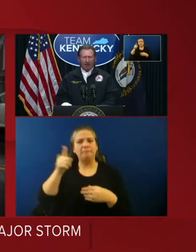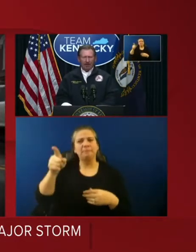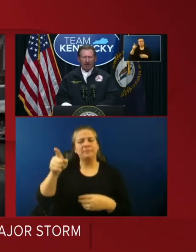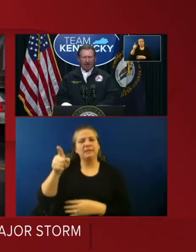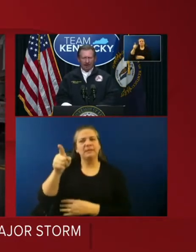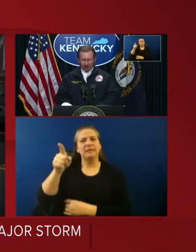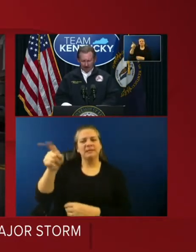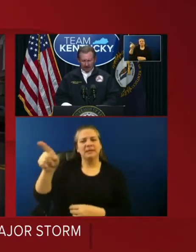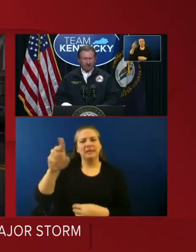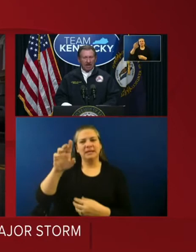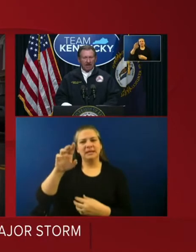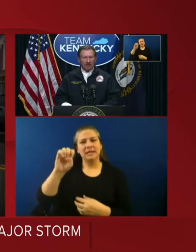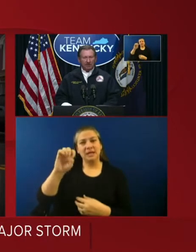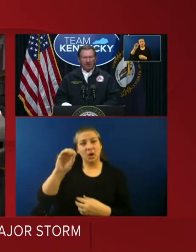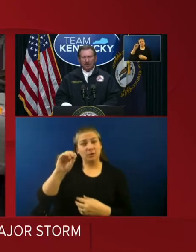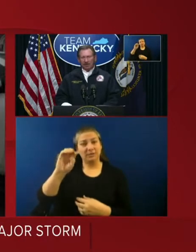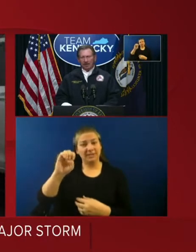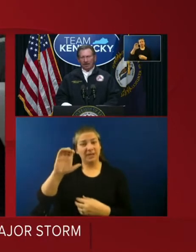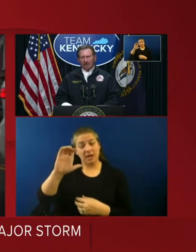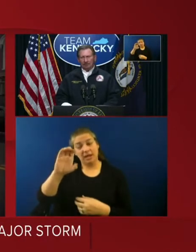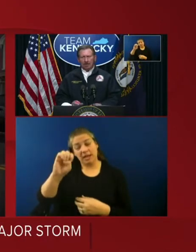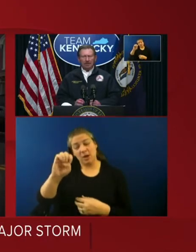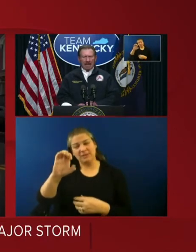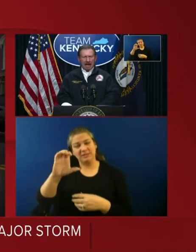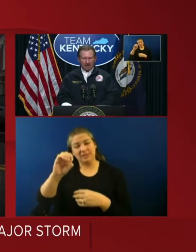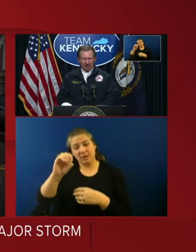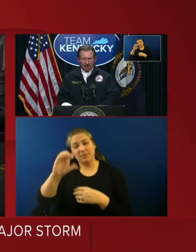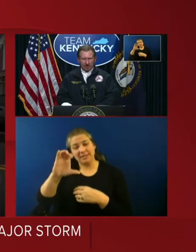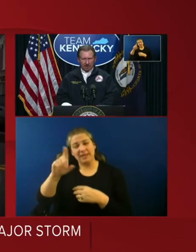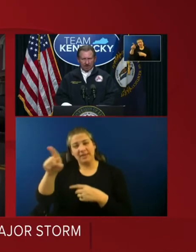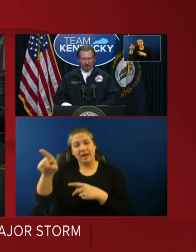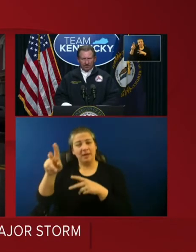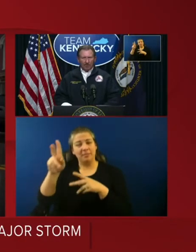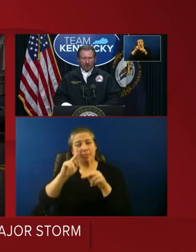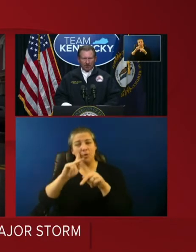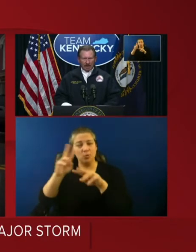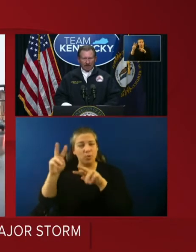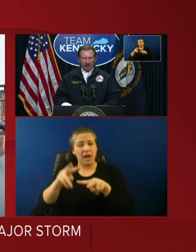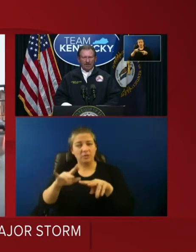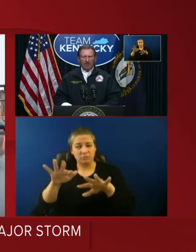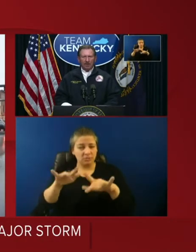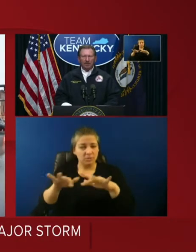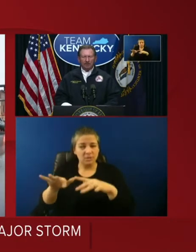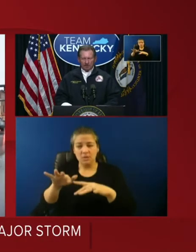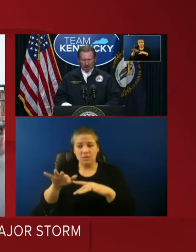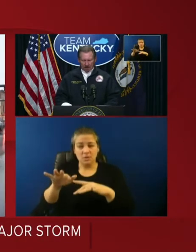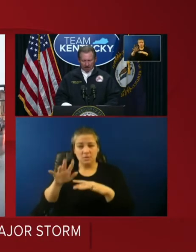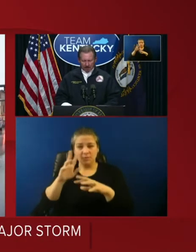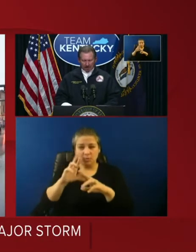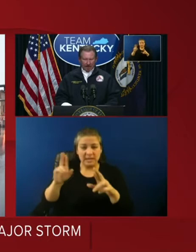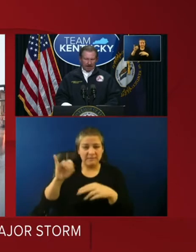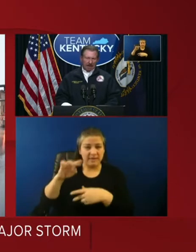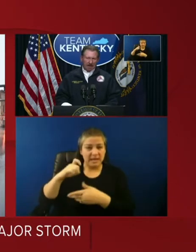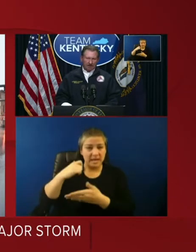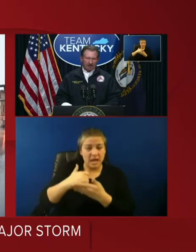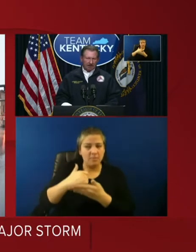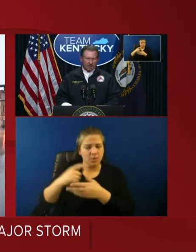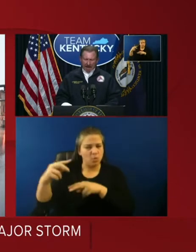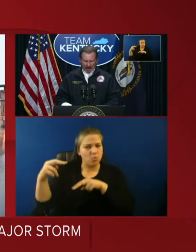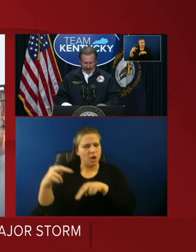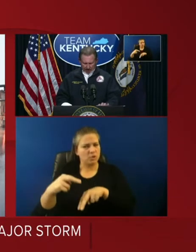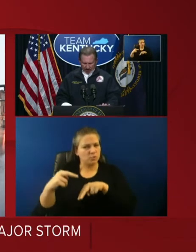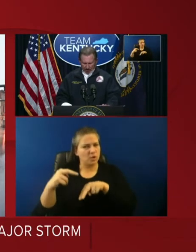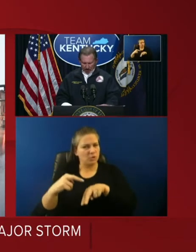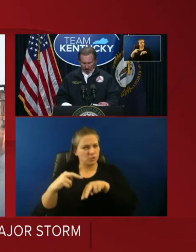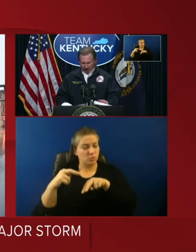the hour, and they've staged company assets for mutual aid, and they're ready to respond. But any icing